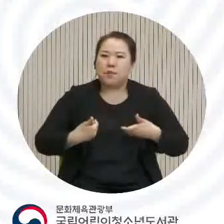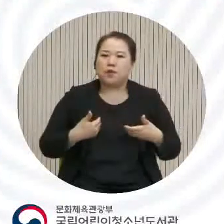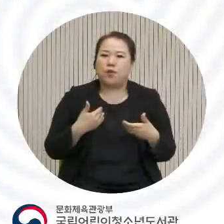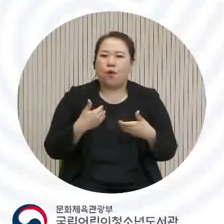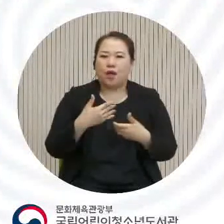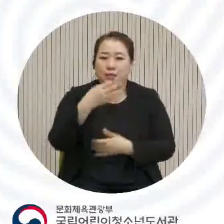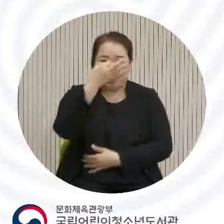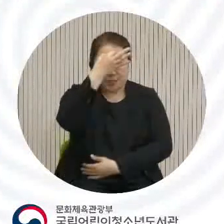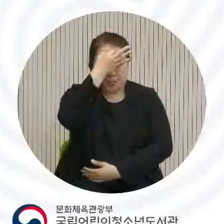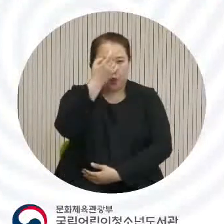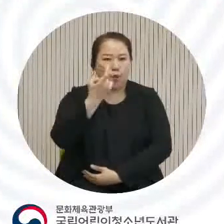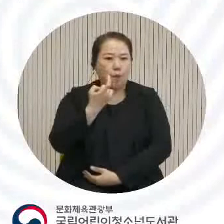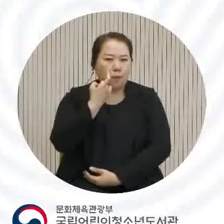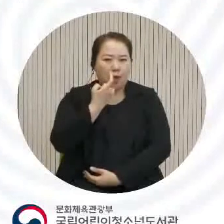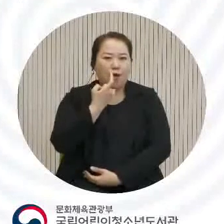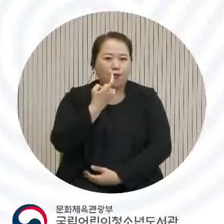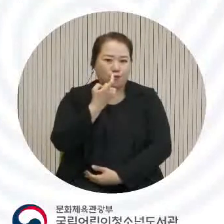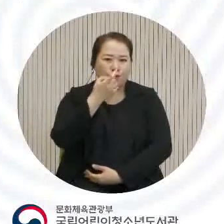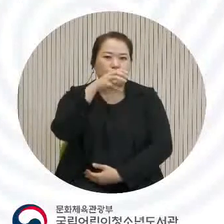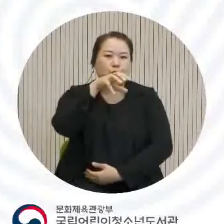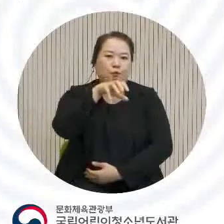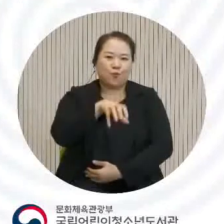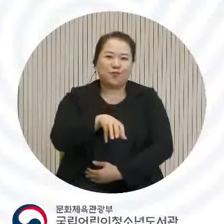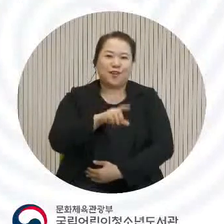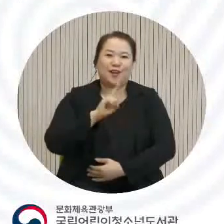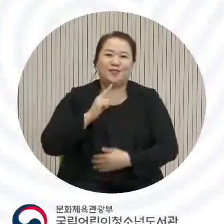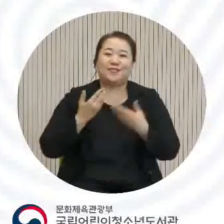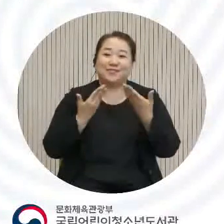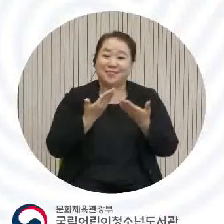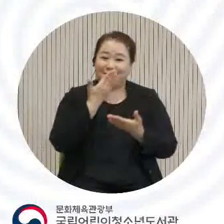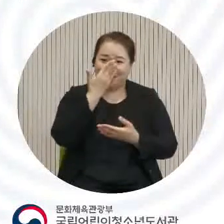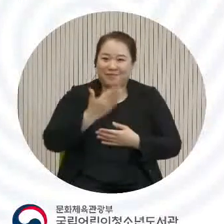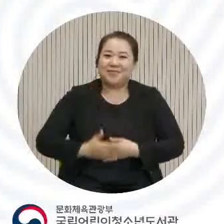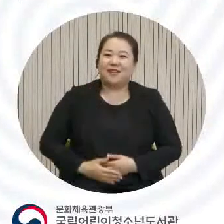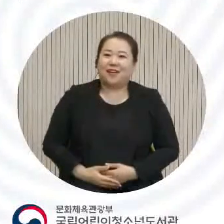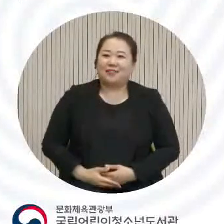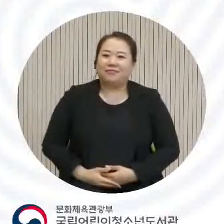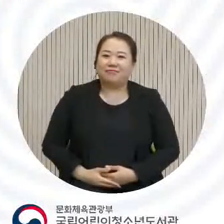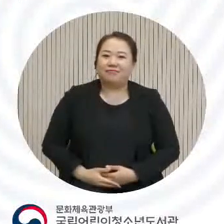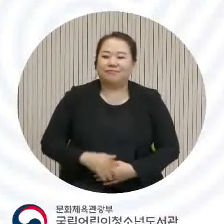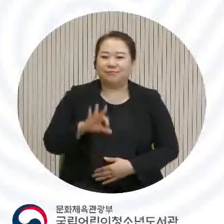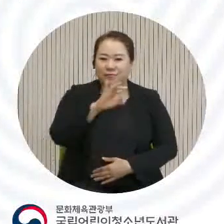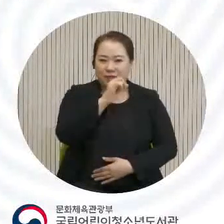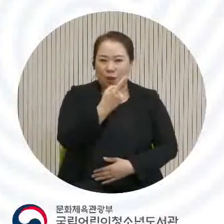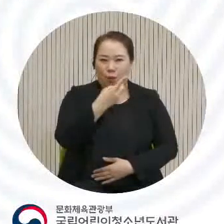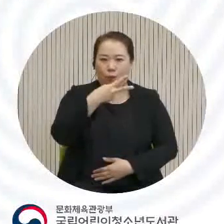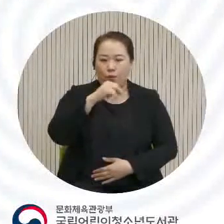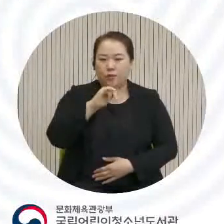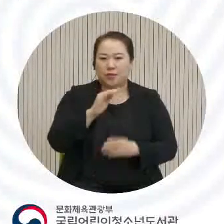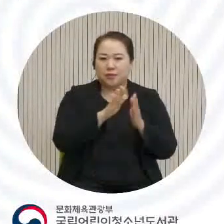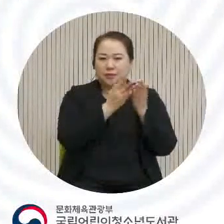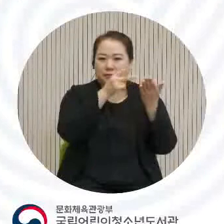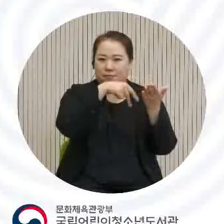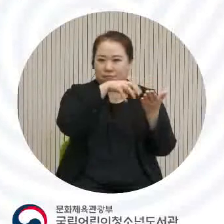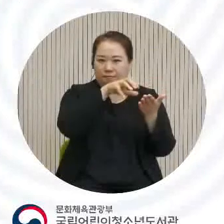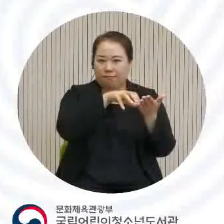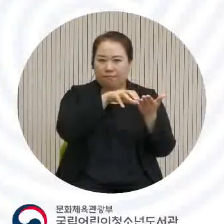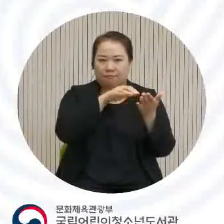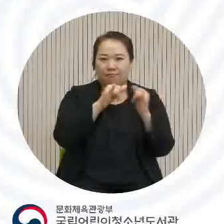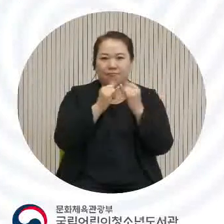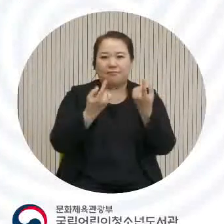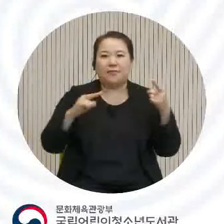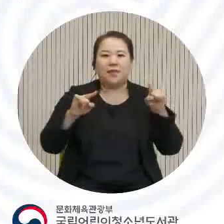also provides an important space for the people to participate in the society and get